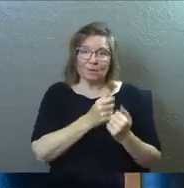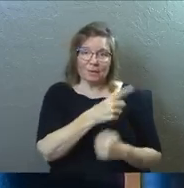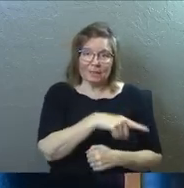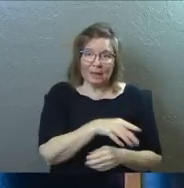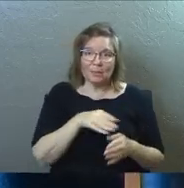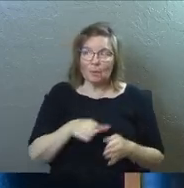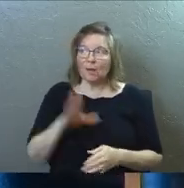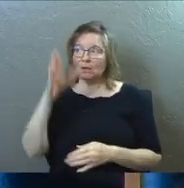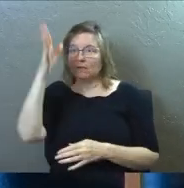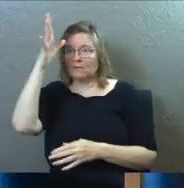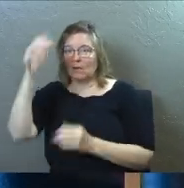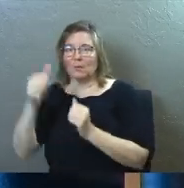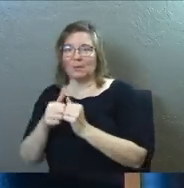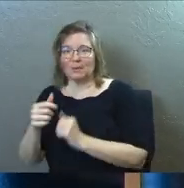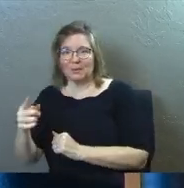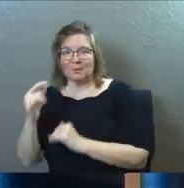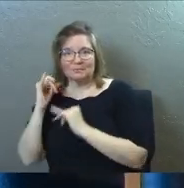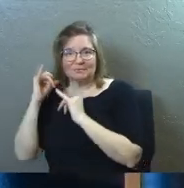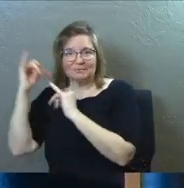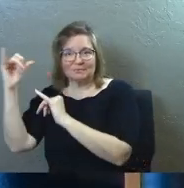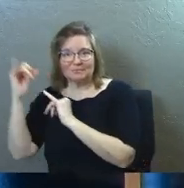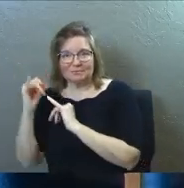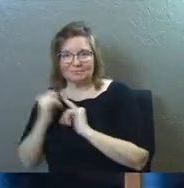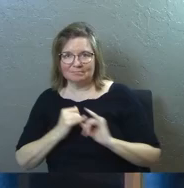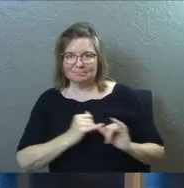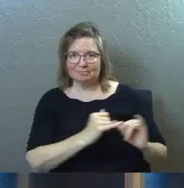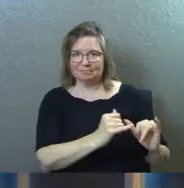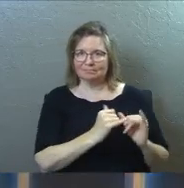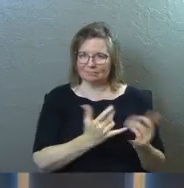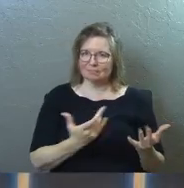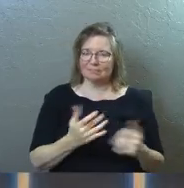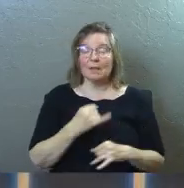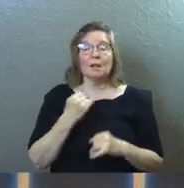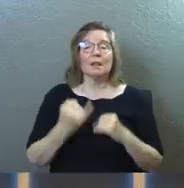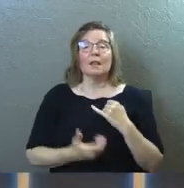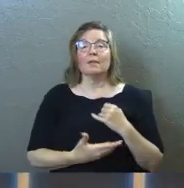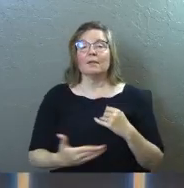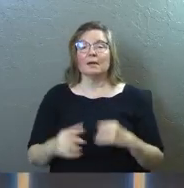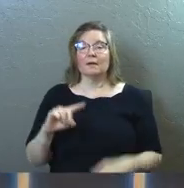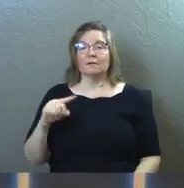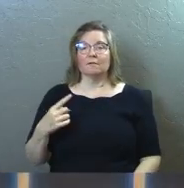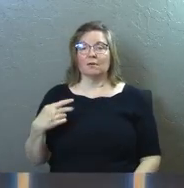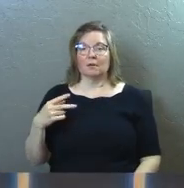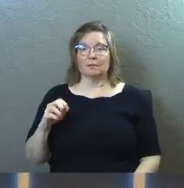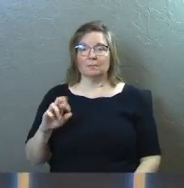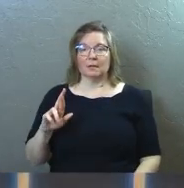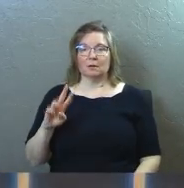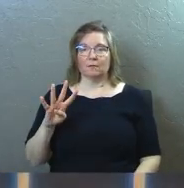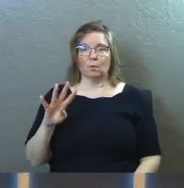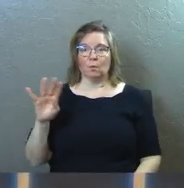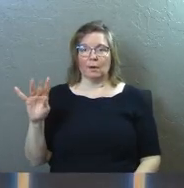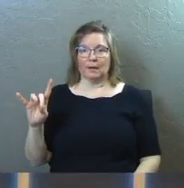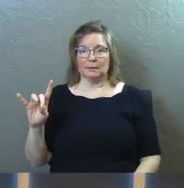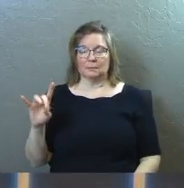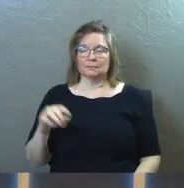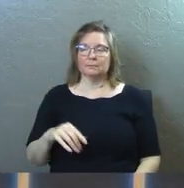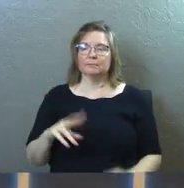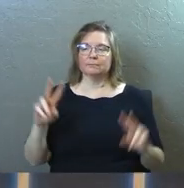has with you. Okay. Last thing. 1 Peter 4:8. Most of